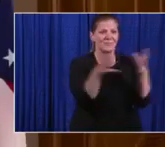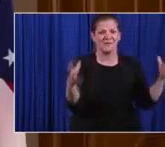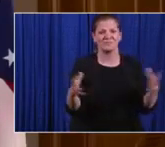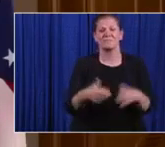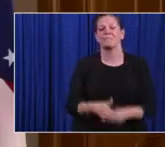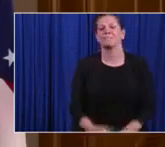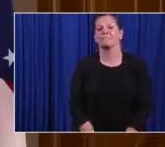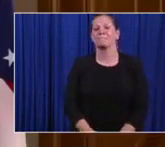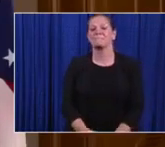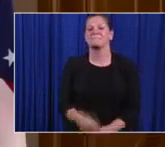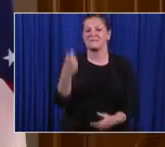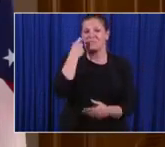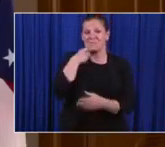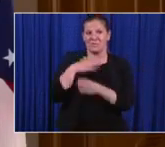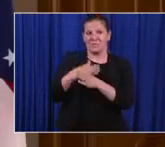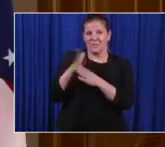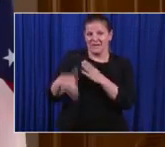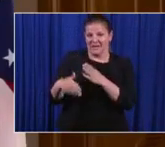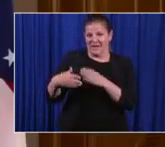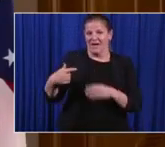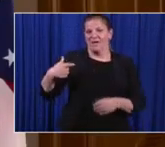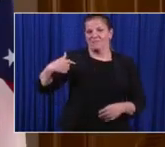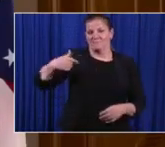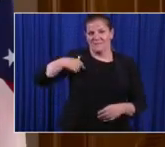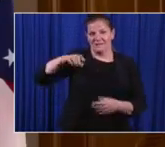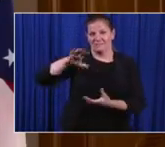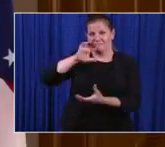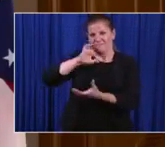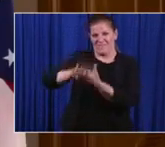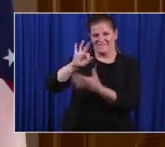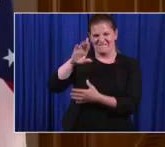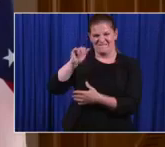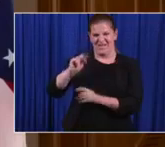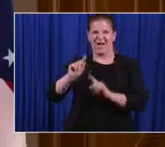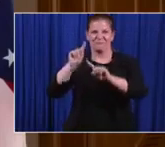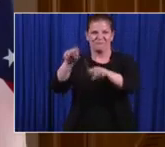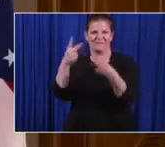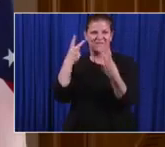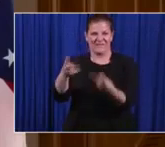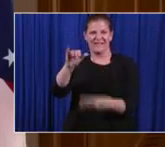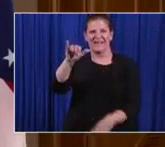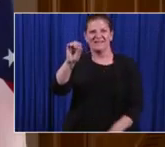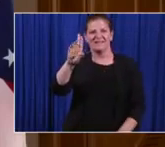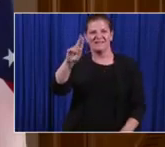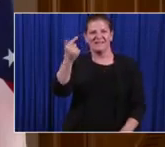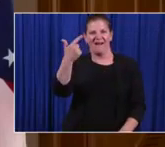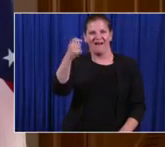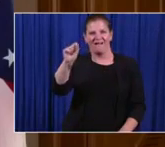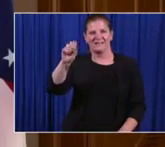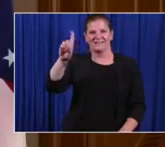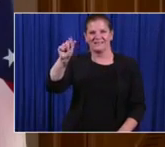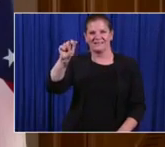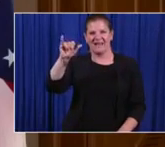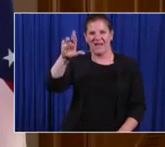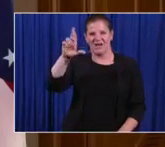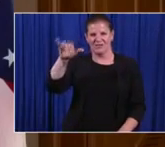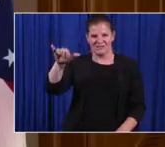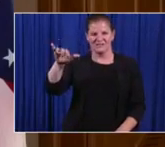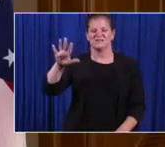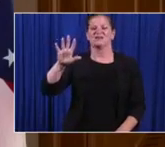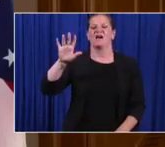This weekend, Fran and I visited Young's Jersey Dairy to see the Clark County Health Department doing some